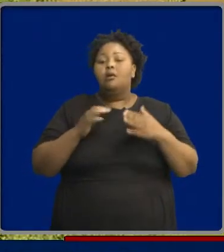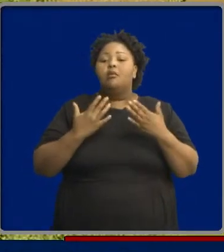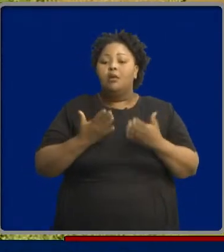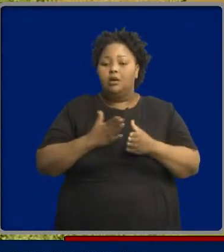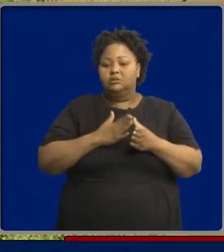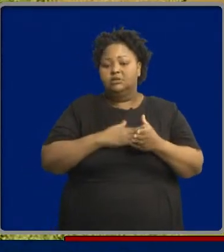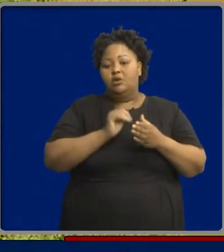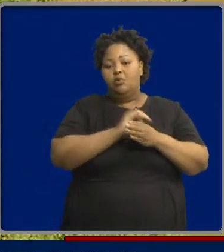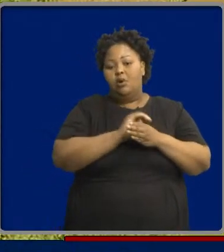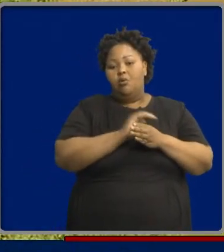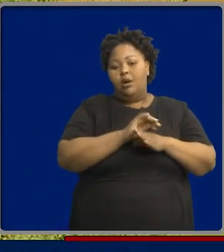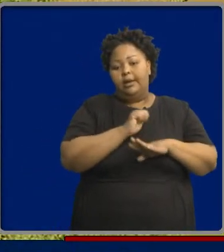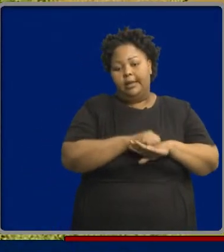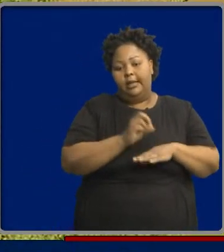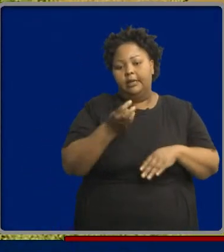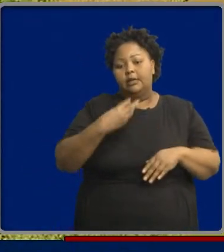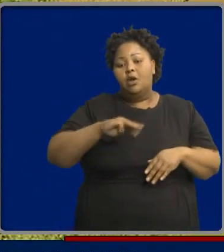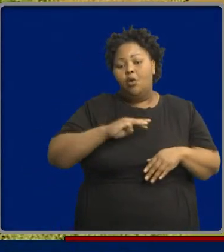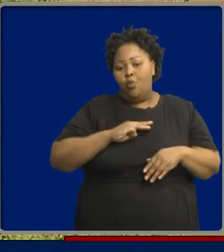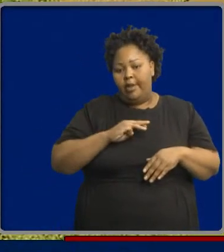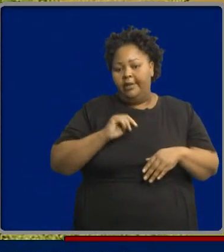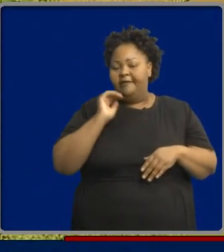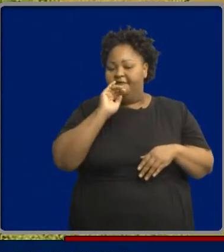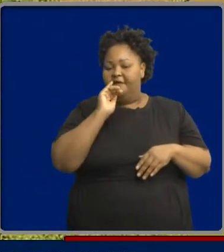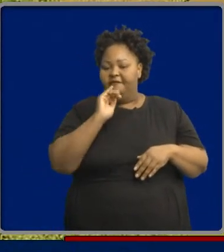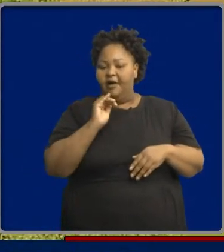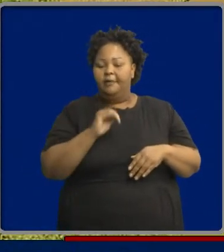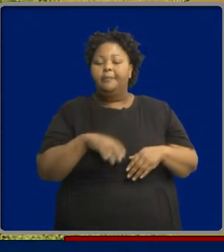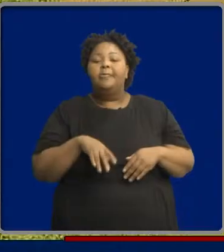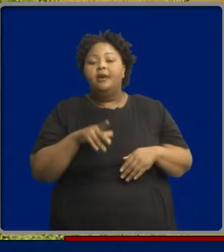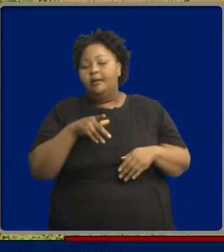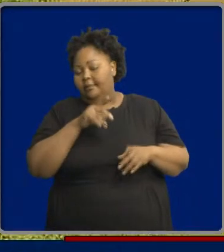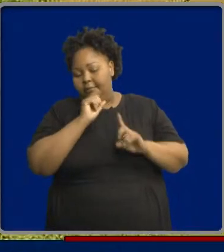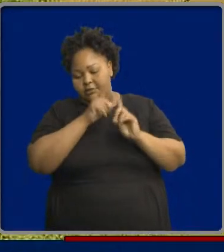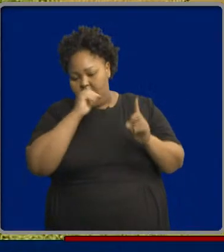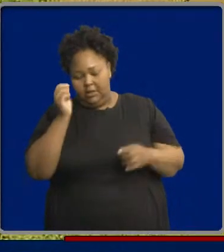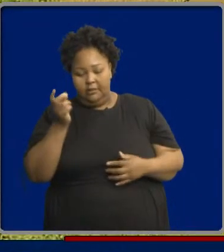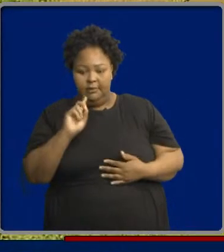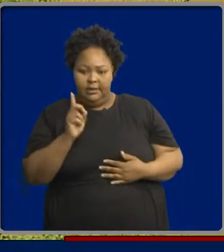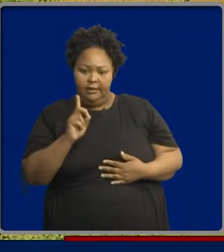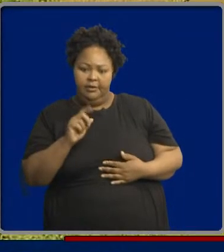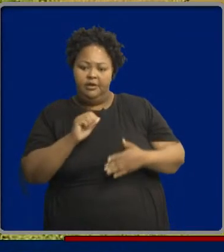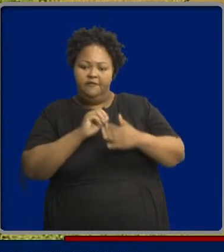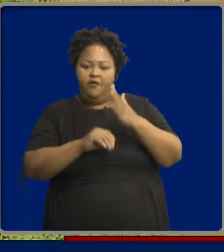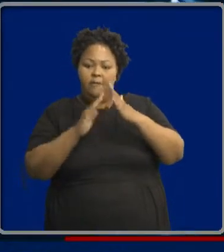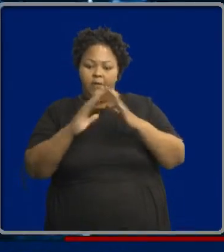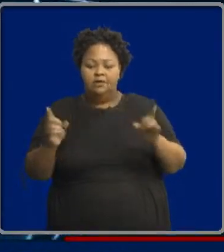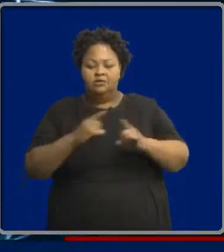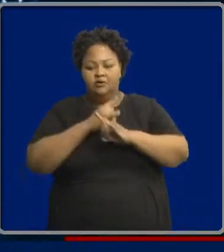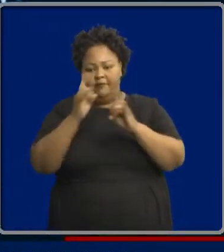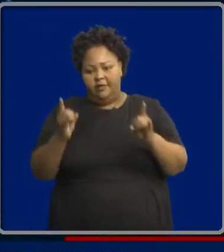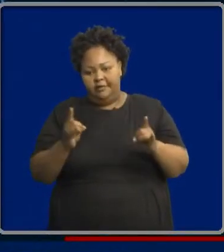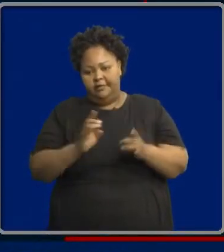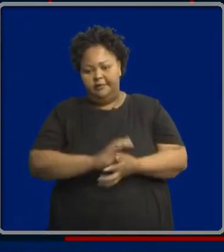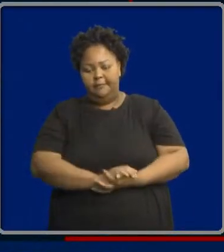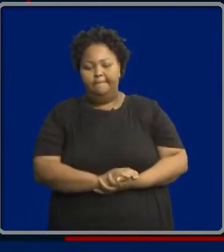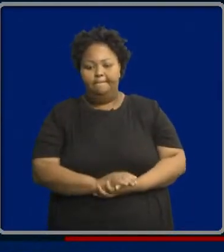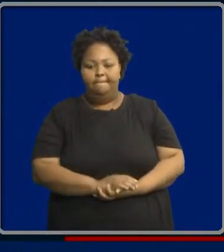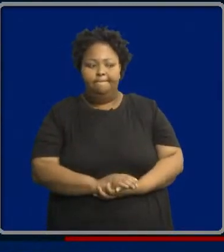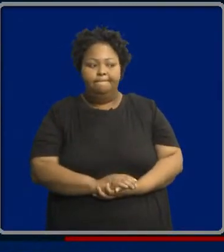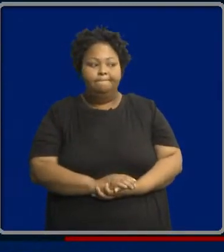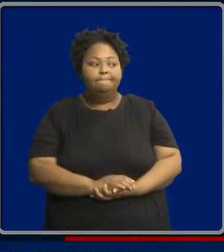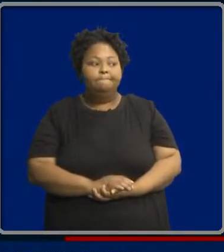then contacted Funwago Dlamini, the Chief Environmental Health Officer in the Ministry of Health, on the matter. Ngingasho